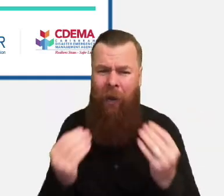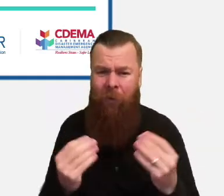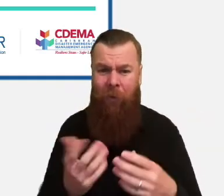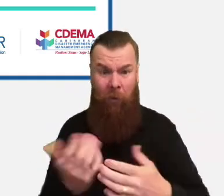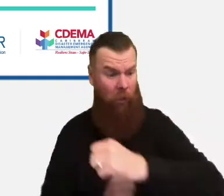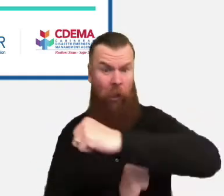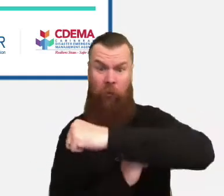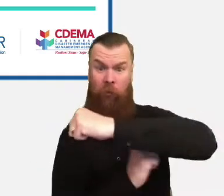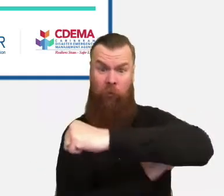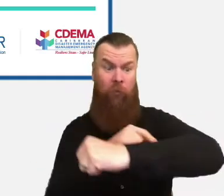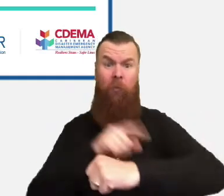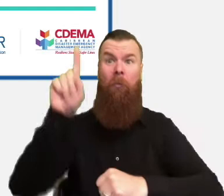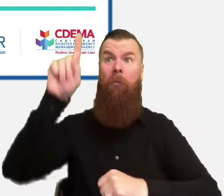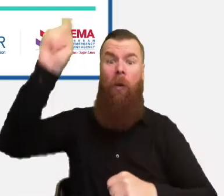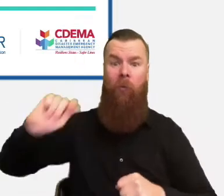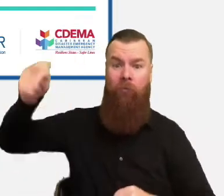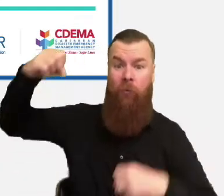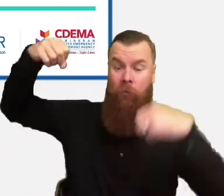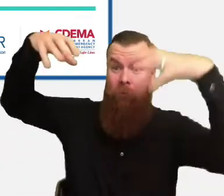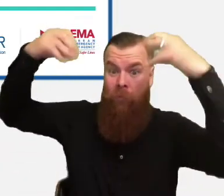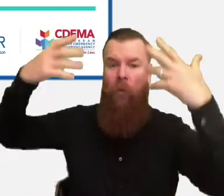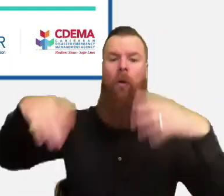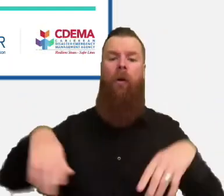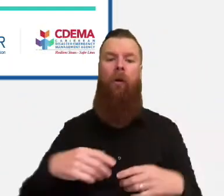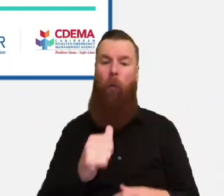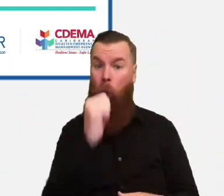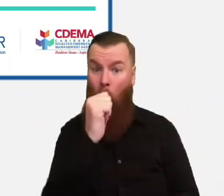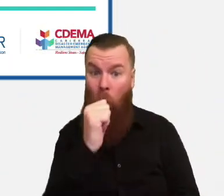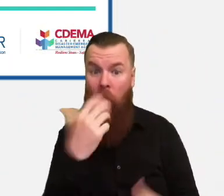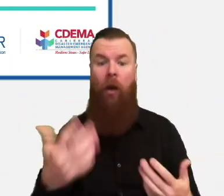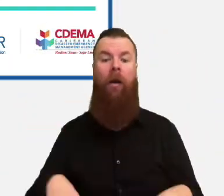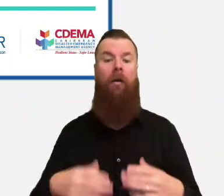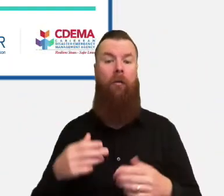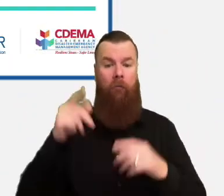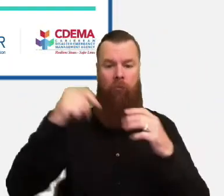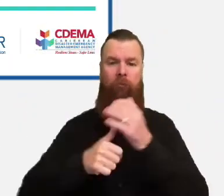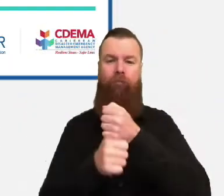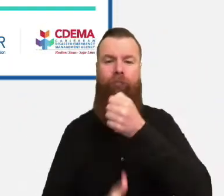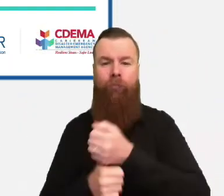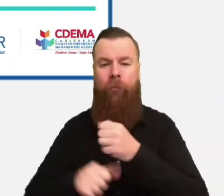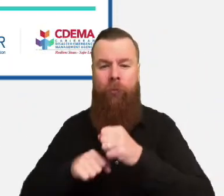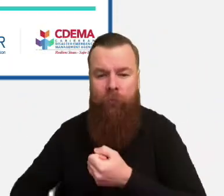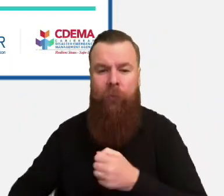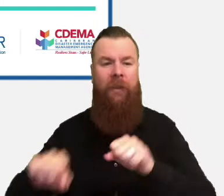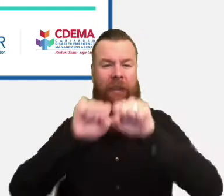the waste, and the telecommunications systems that we have, but also embraces aspects of social